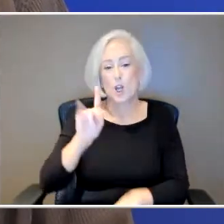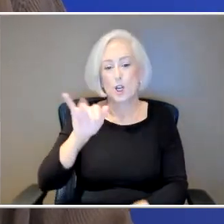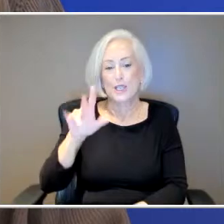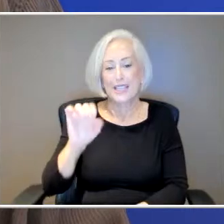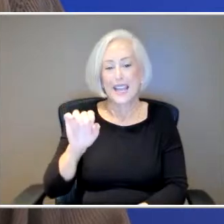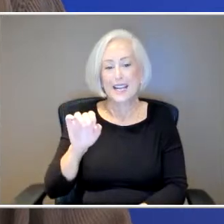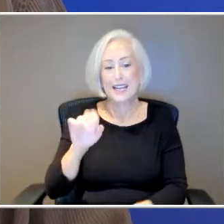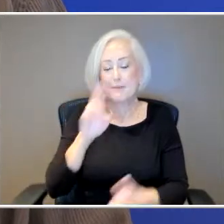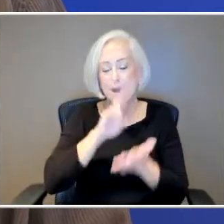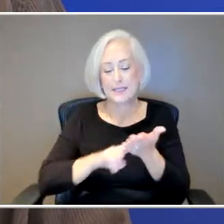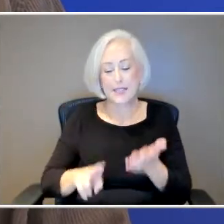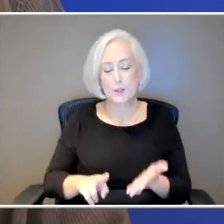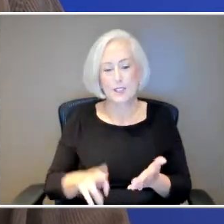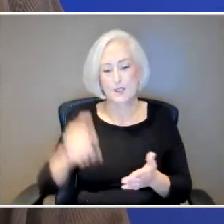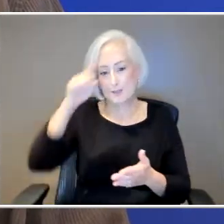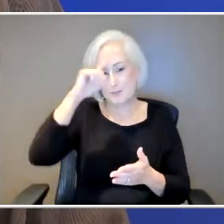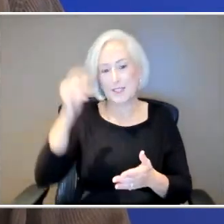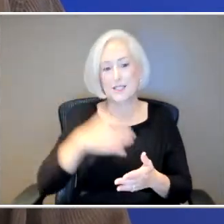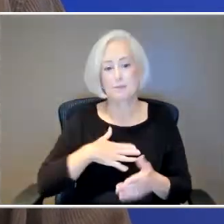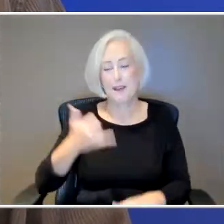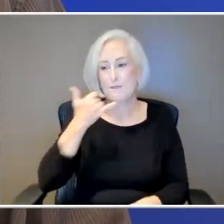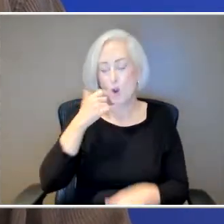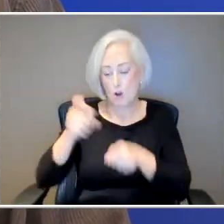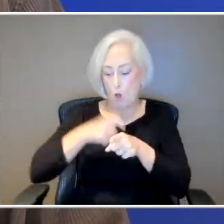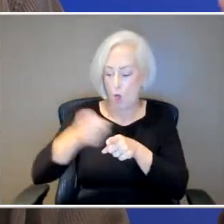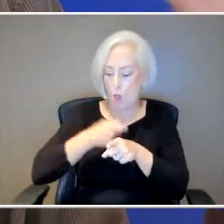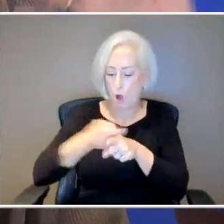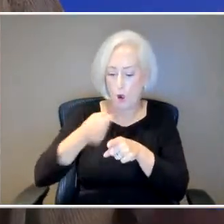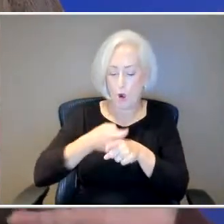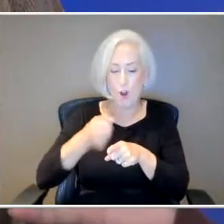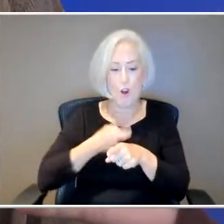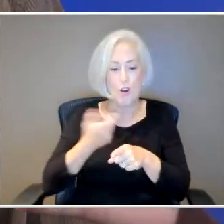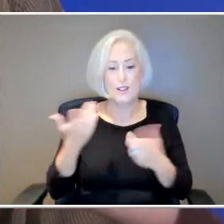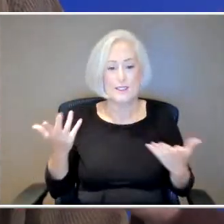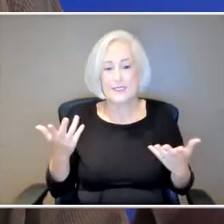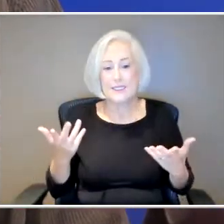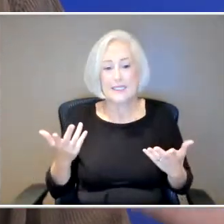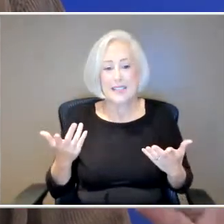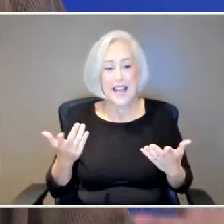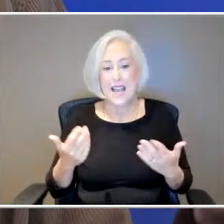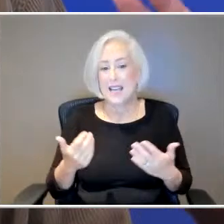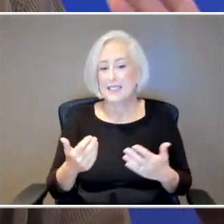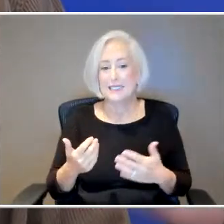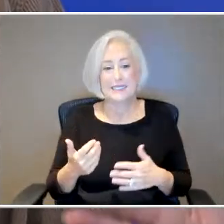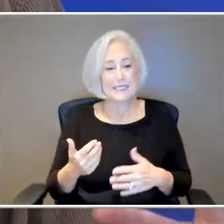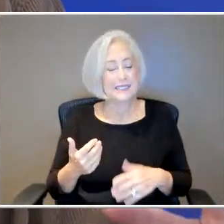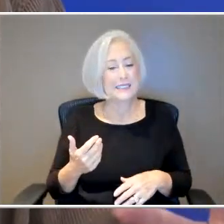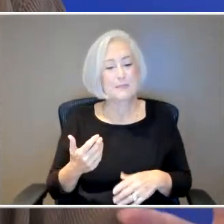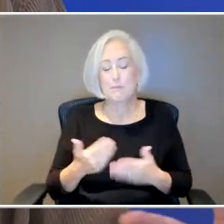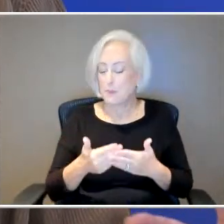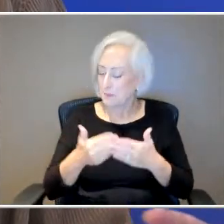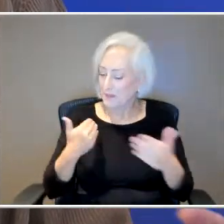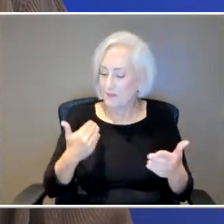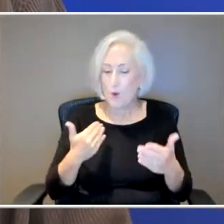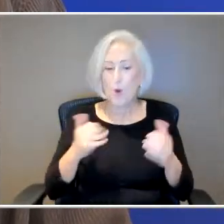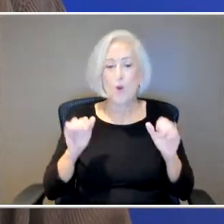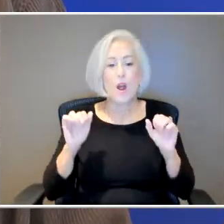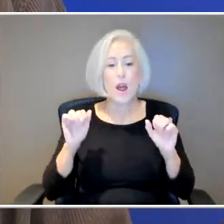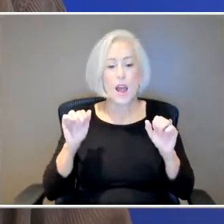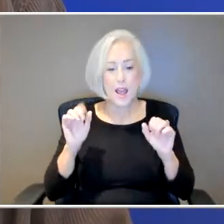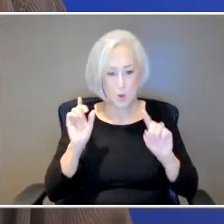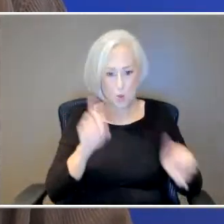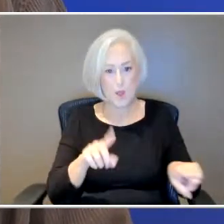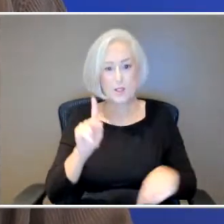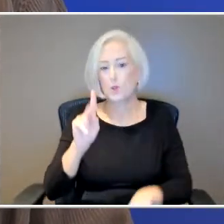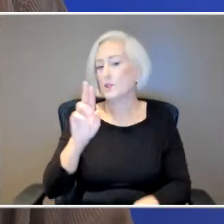phone was blowing up, and I could not. Before I was but before I was at KU, my phone was